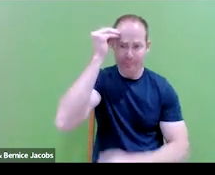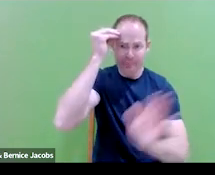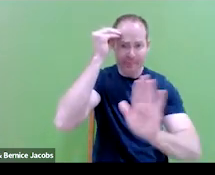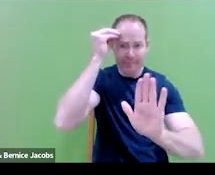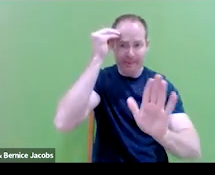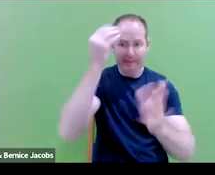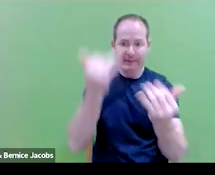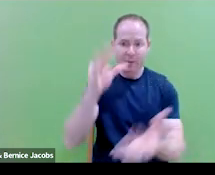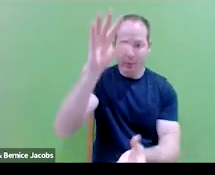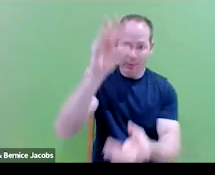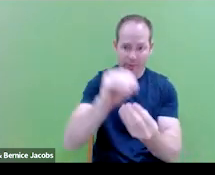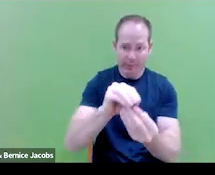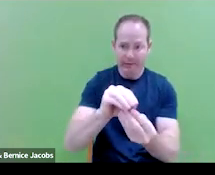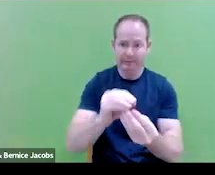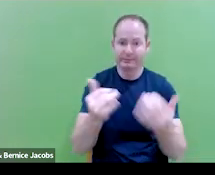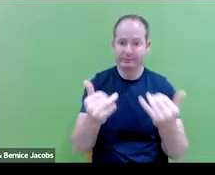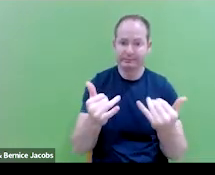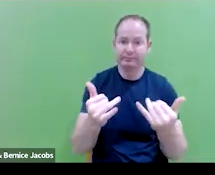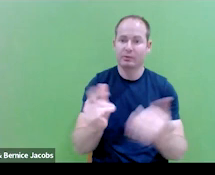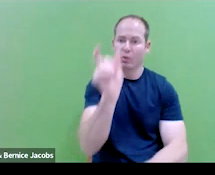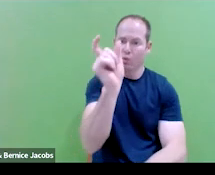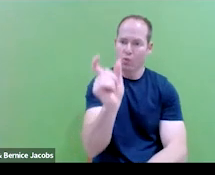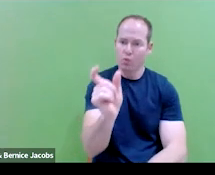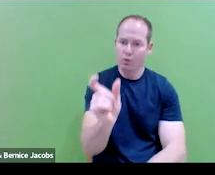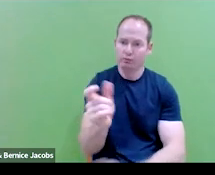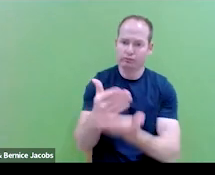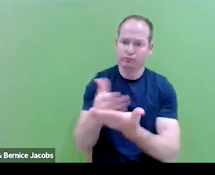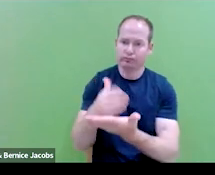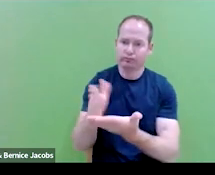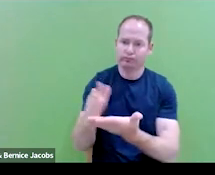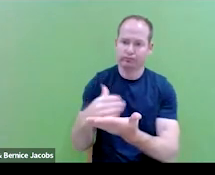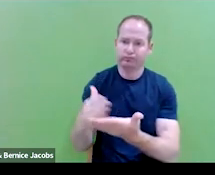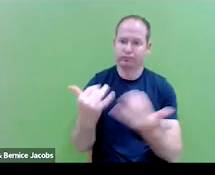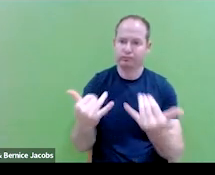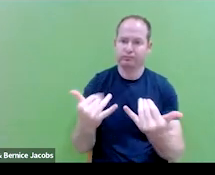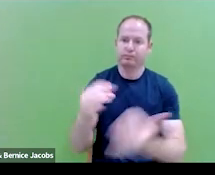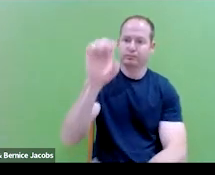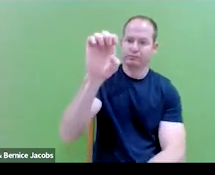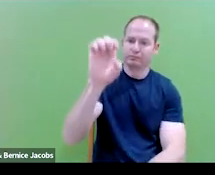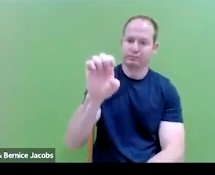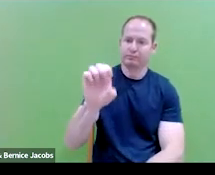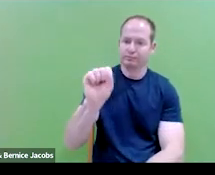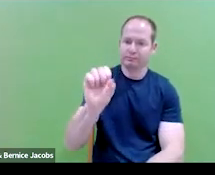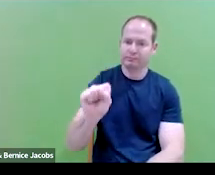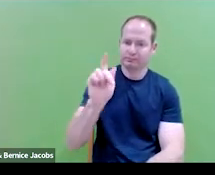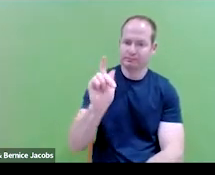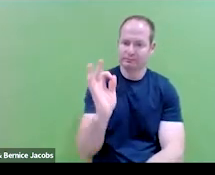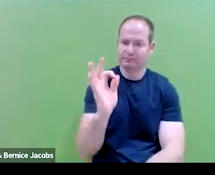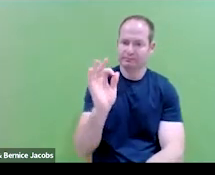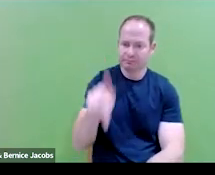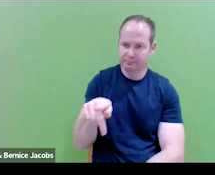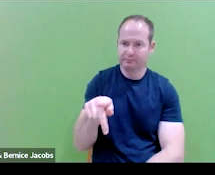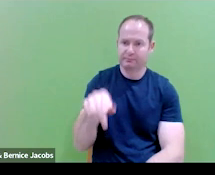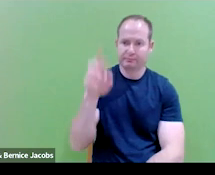I've removed all the words and just kept the first letters. So now if we group them, we have 3